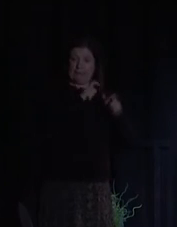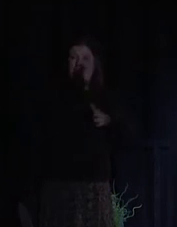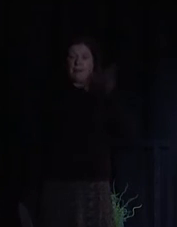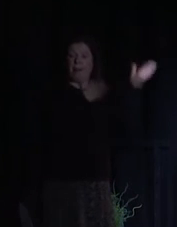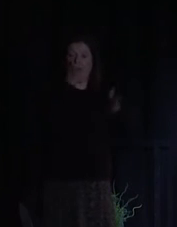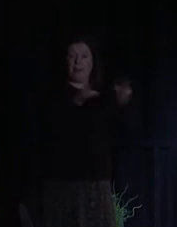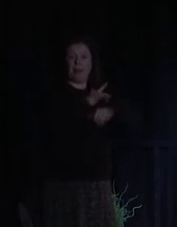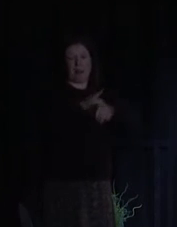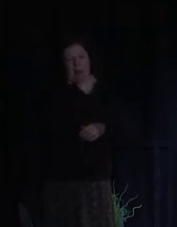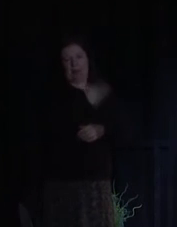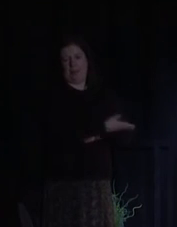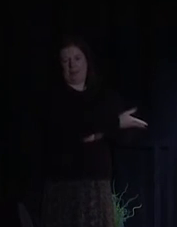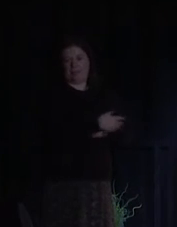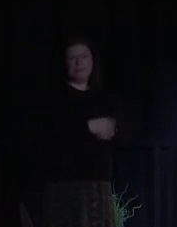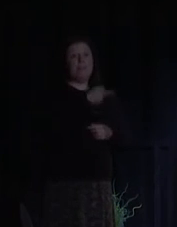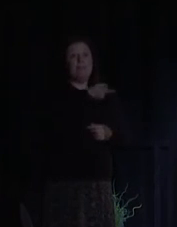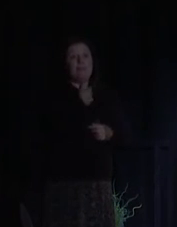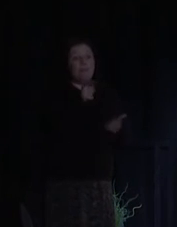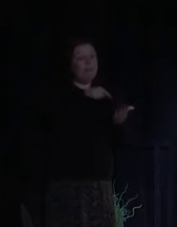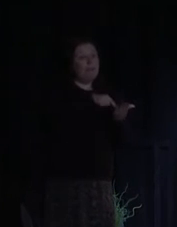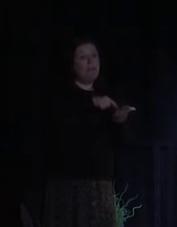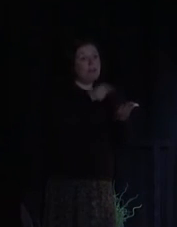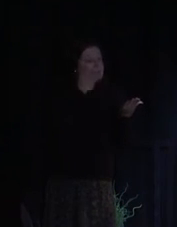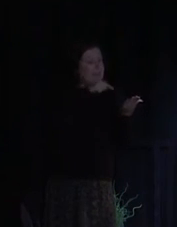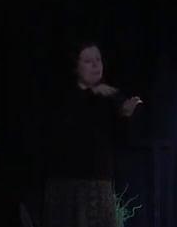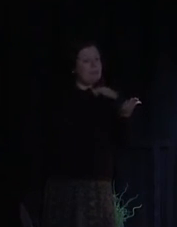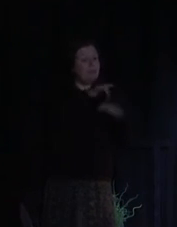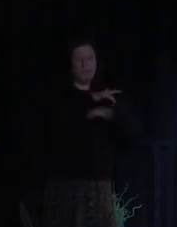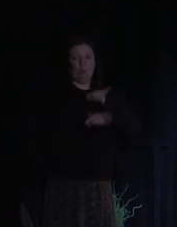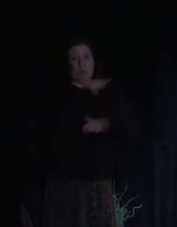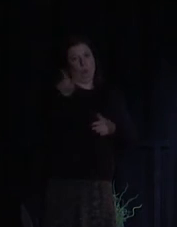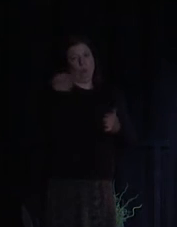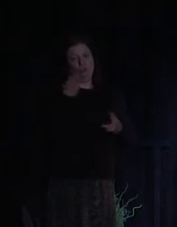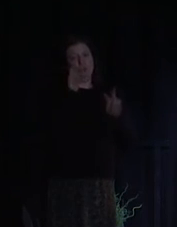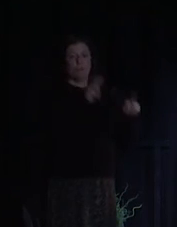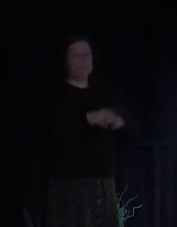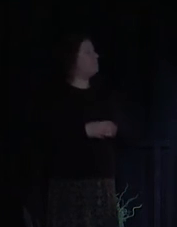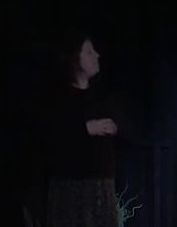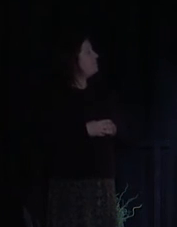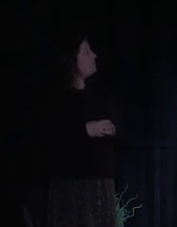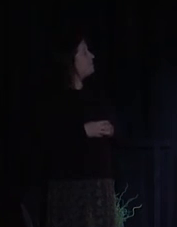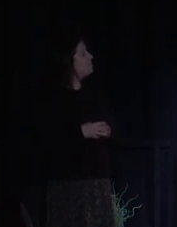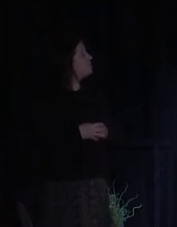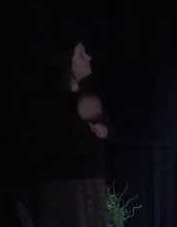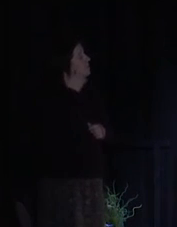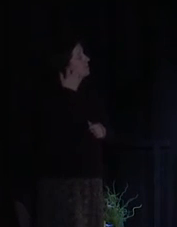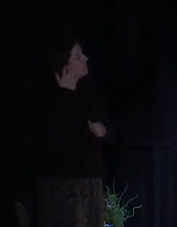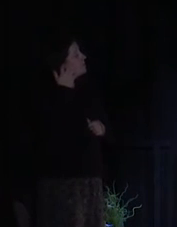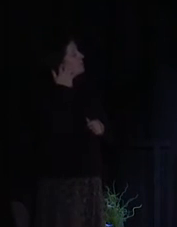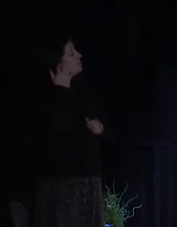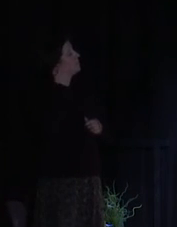Wonderful, wonderful company. So always, always take a look at them. And lovely to see them in Penrith. What's next?